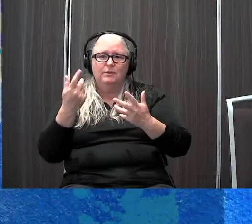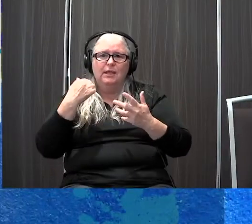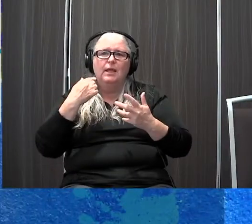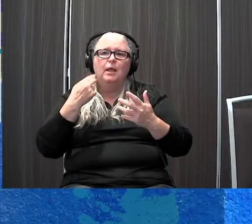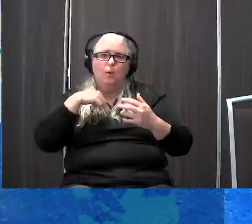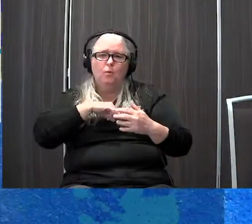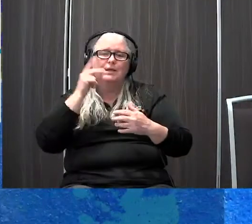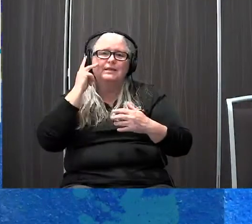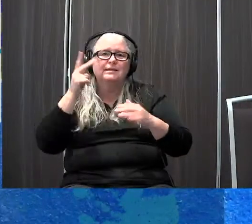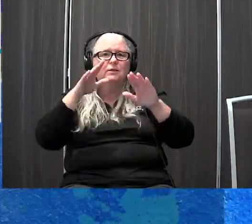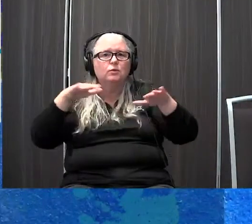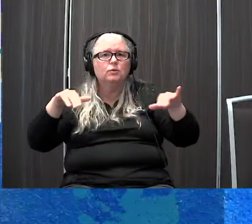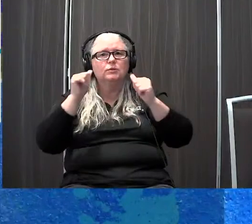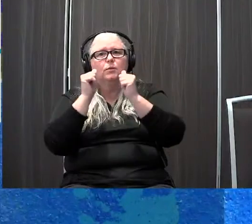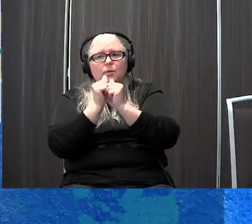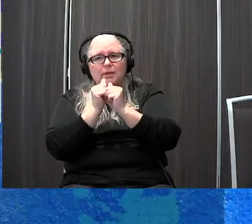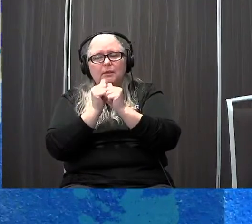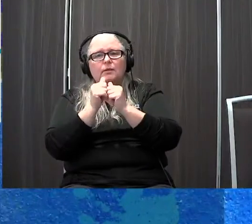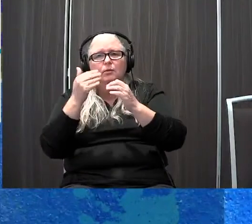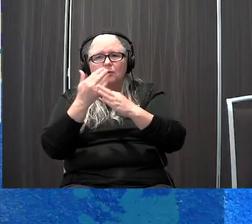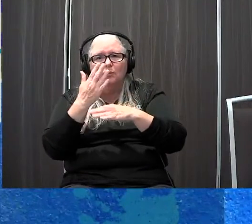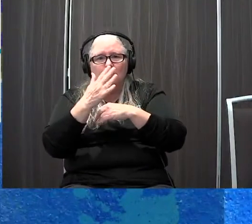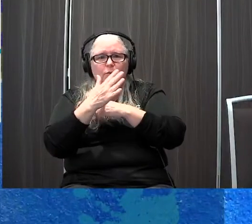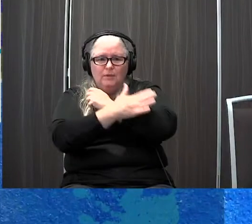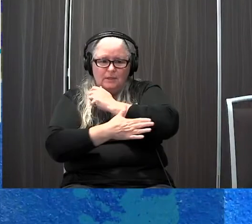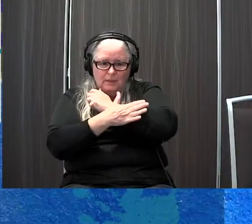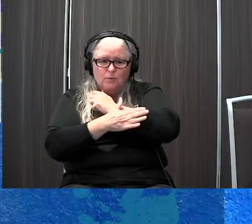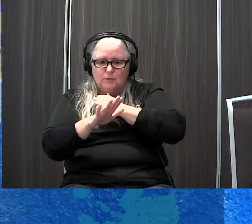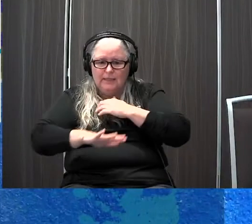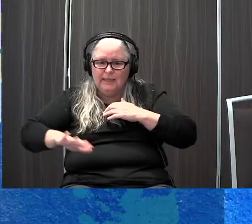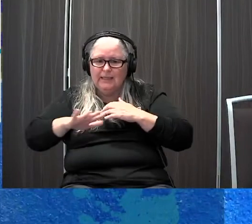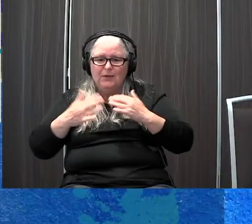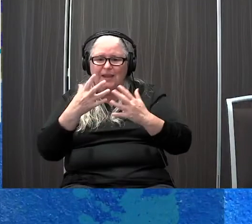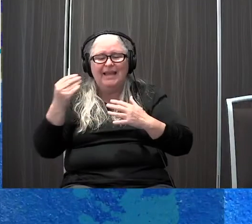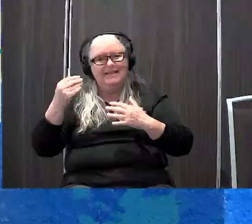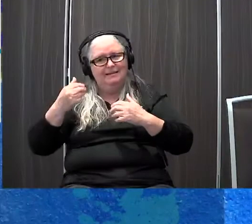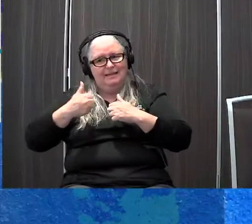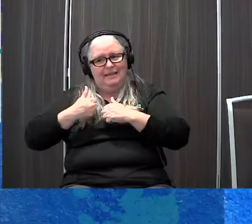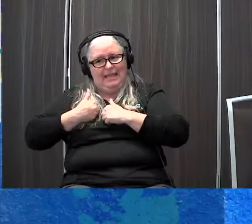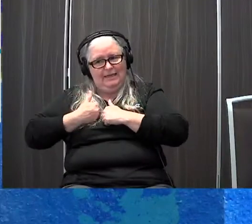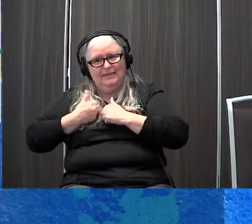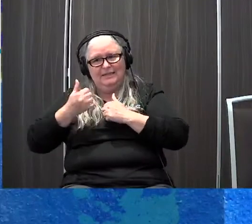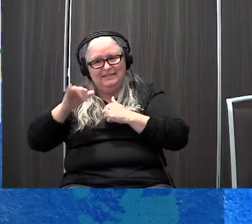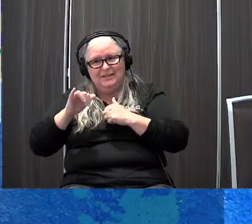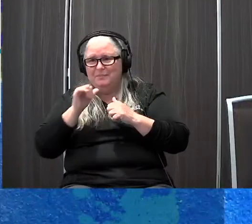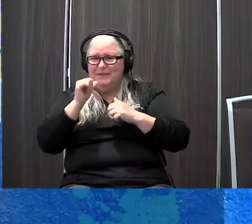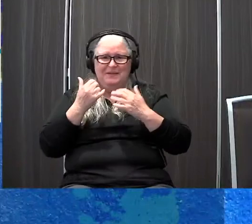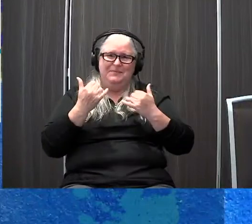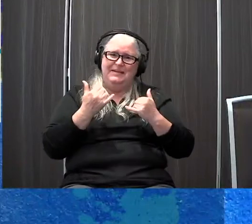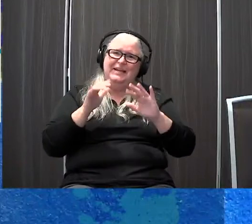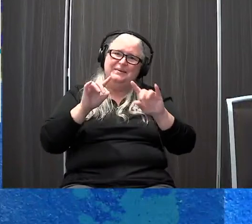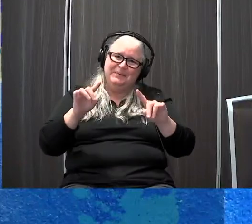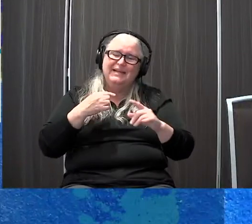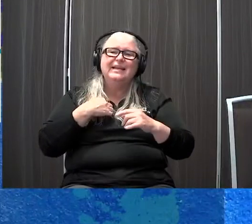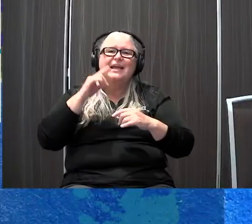the country here and even some from Canada, but not right now. But anyway, so for those of you who